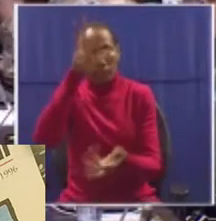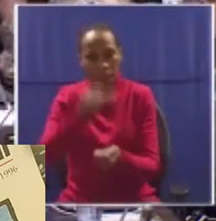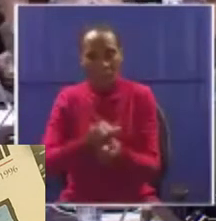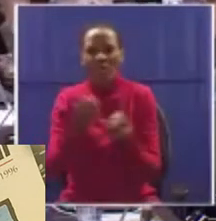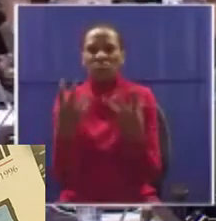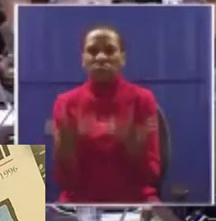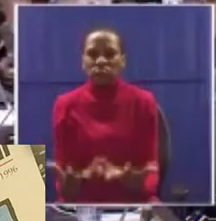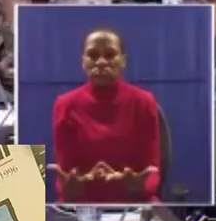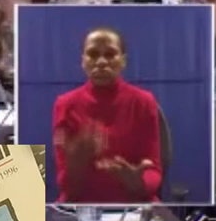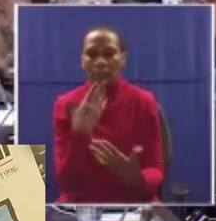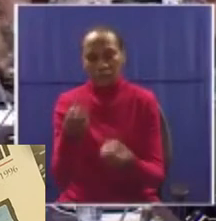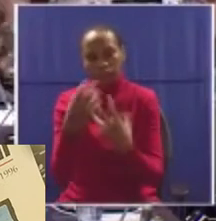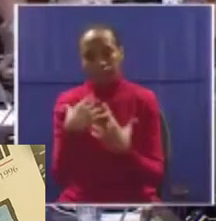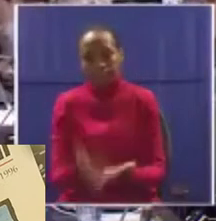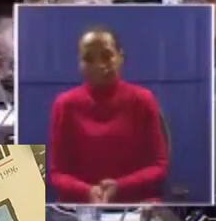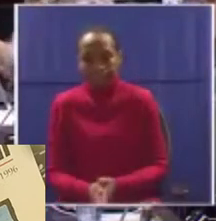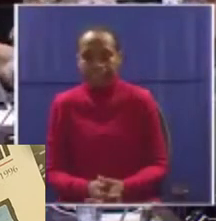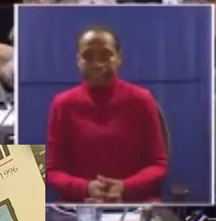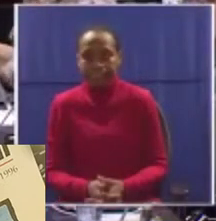please